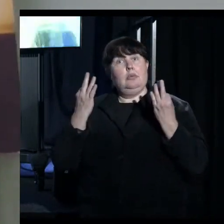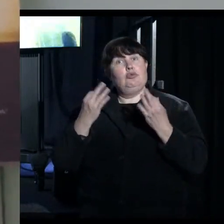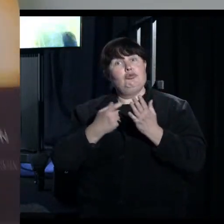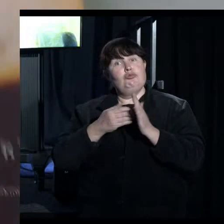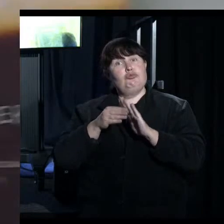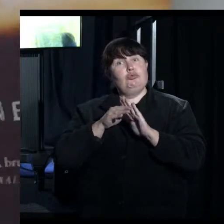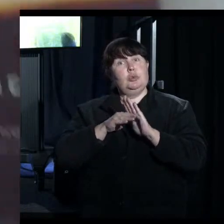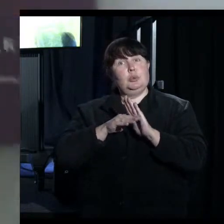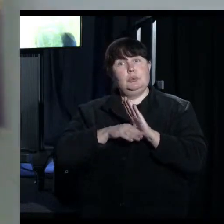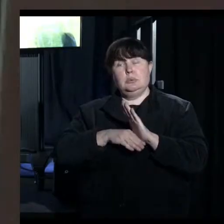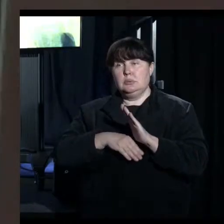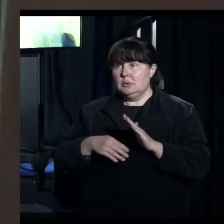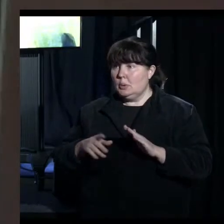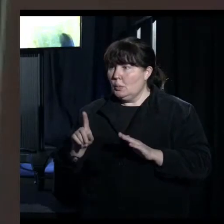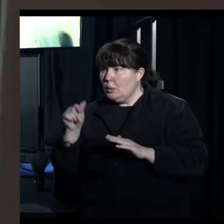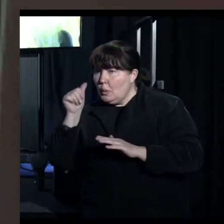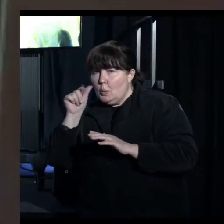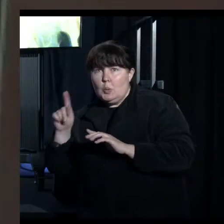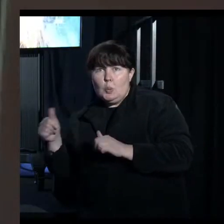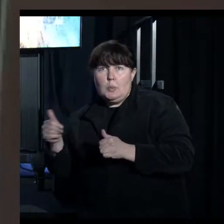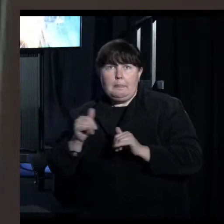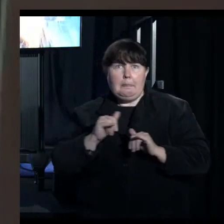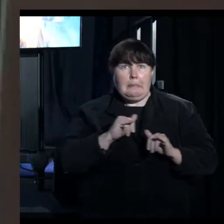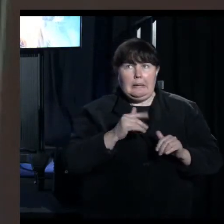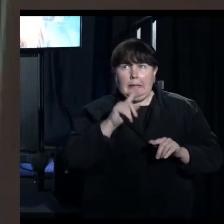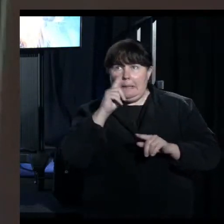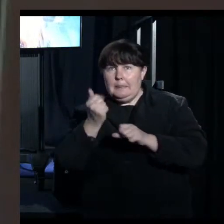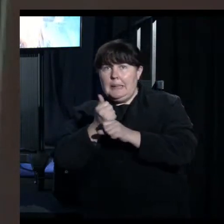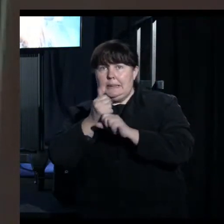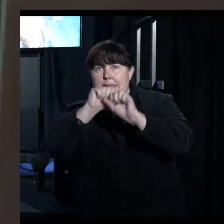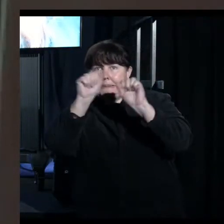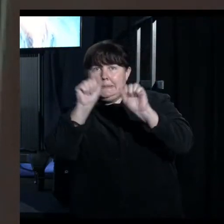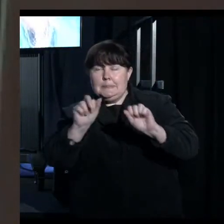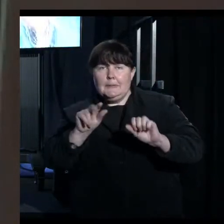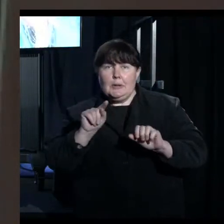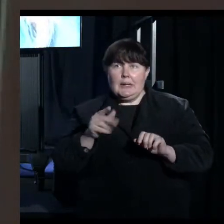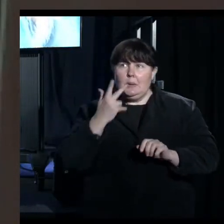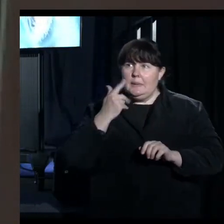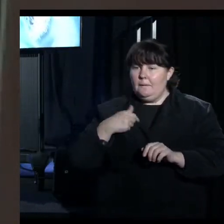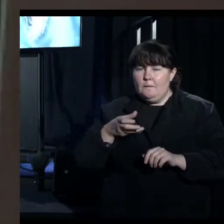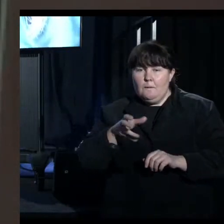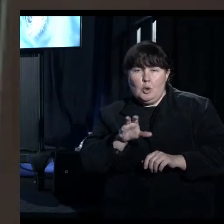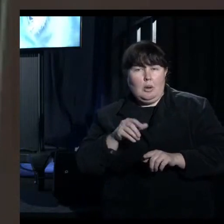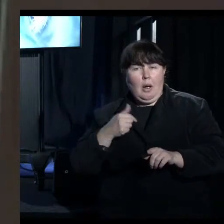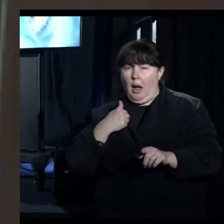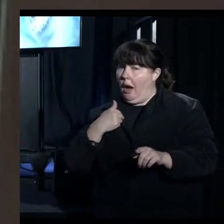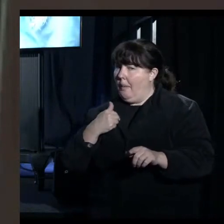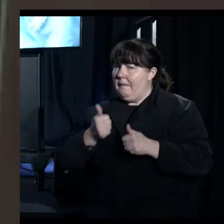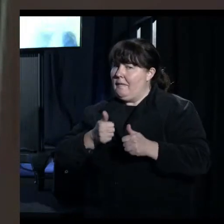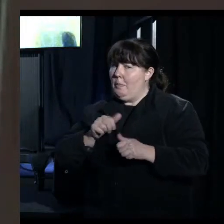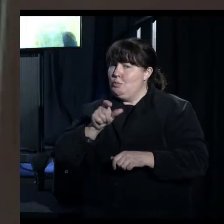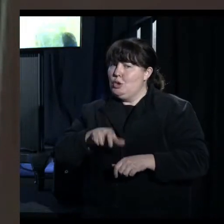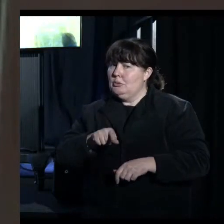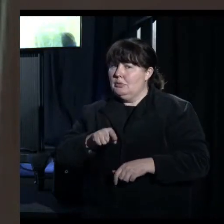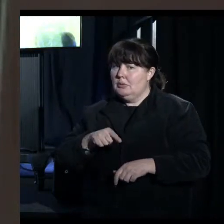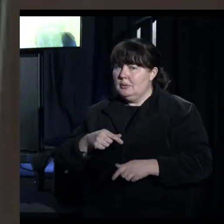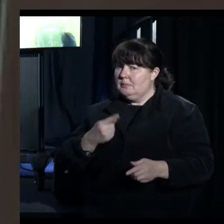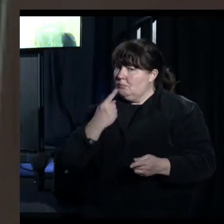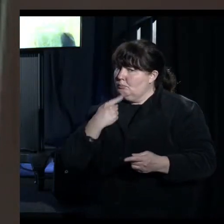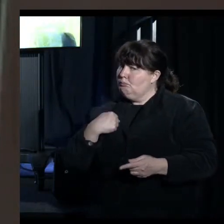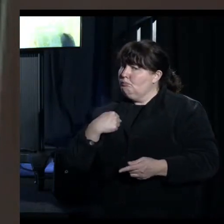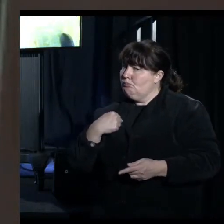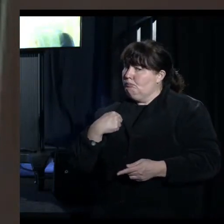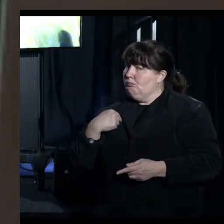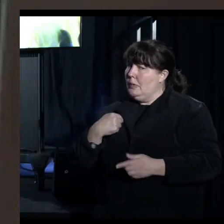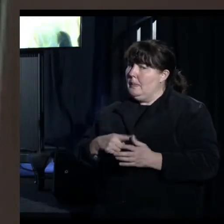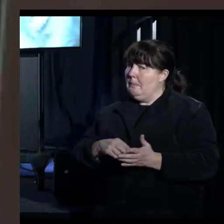yes, and the power structures and the taste is an issue. You must not police, like, no gatekeeping, that's bad. But hello, you're just going to let raccoons in the gate? Raccoons in the gate, they'll